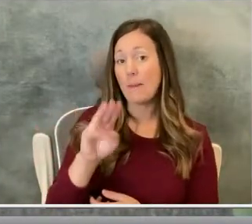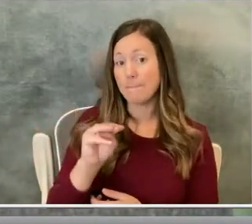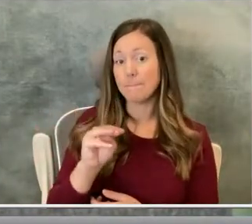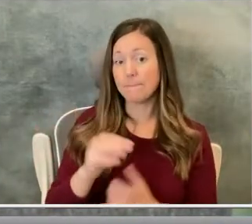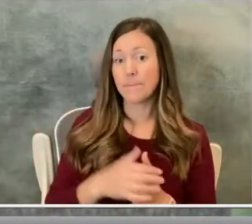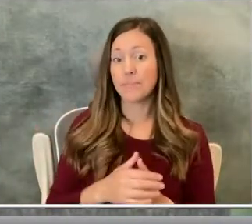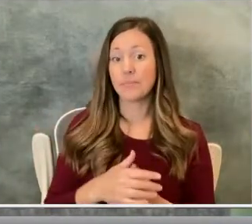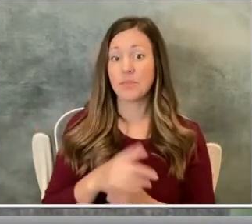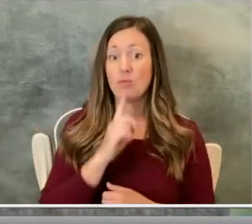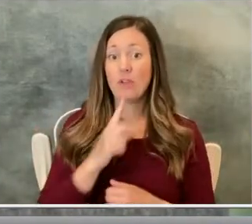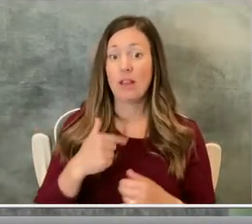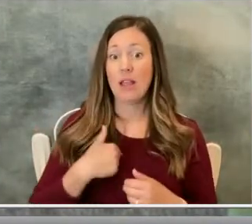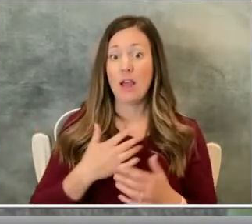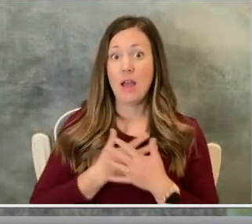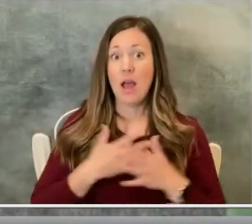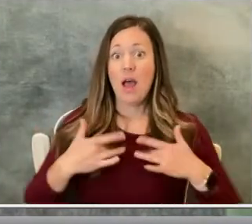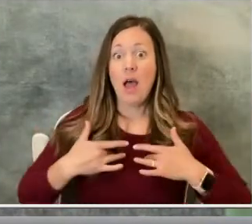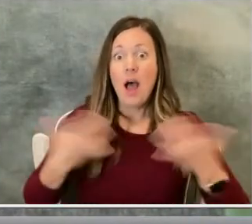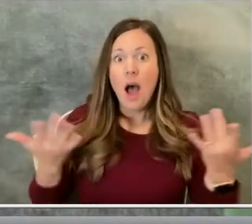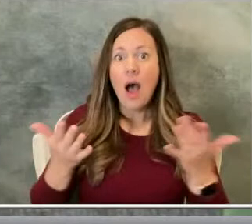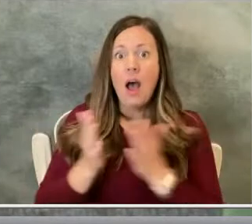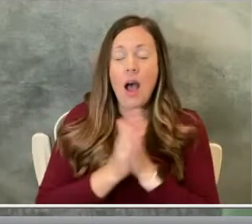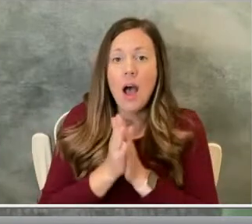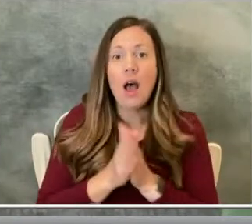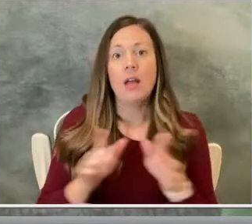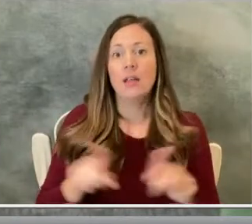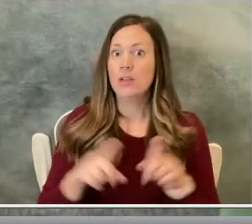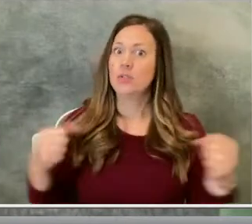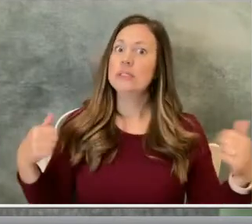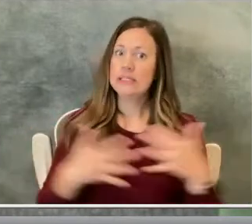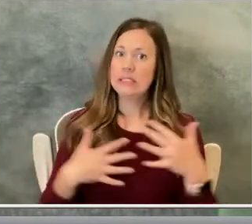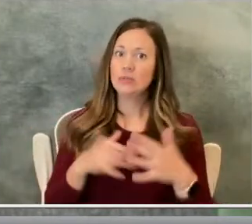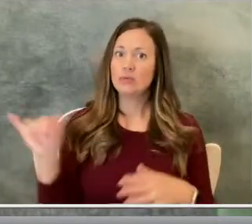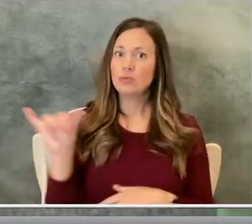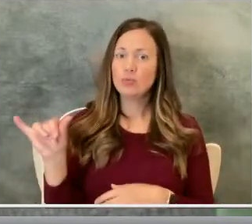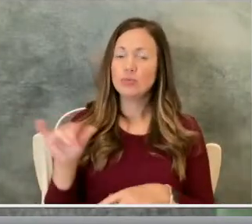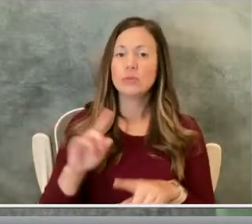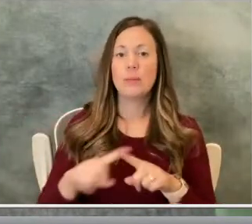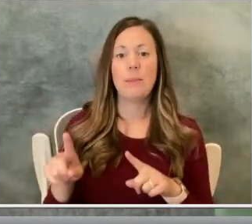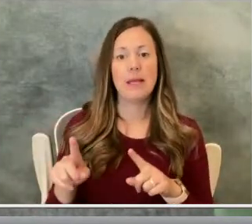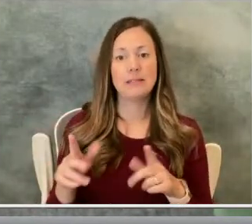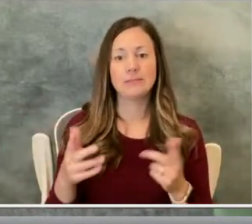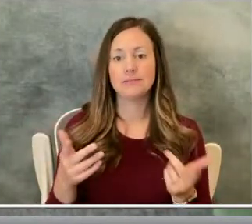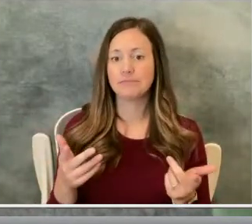I'm excited, I'm scared to death, and I'm